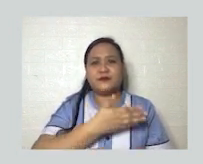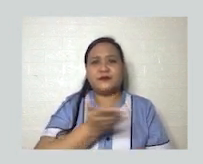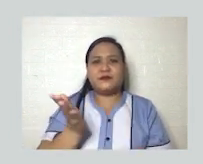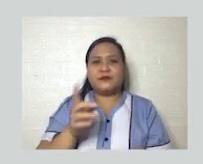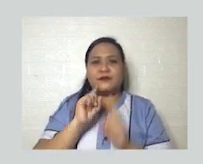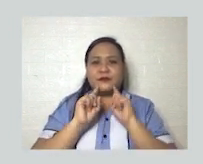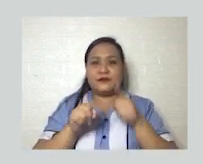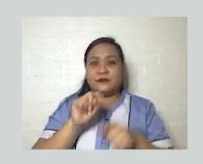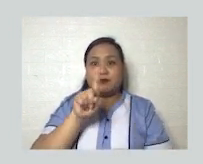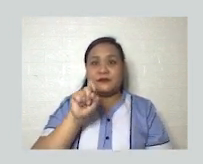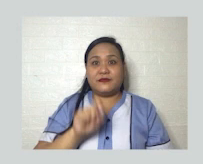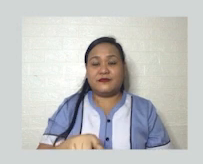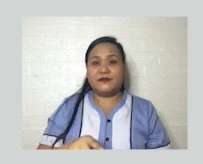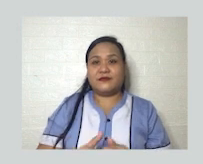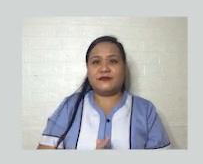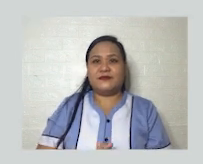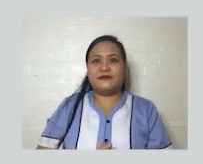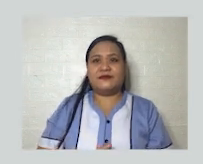What is your answer?